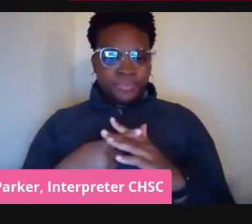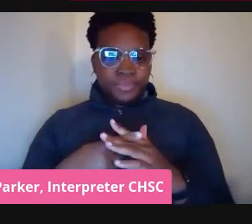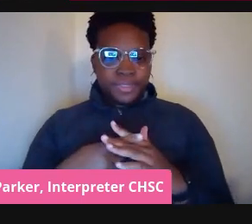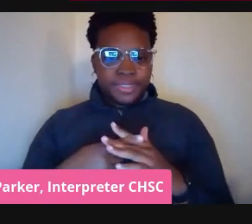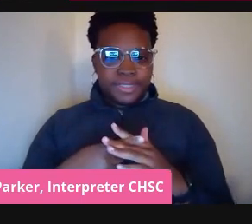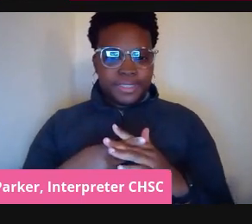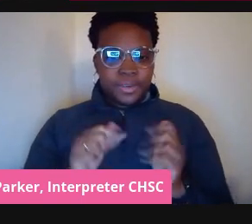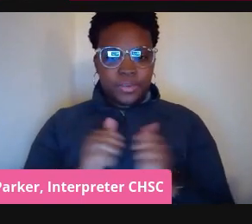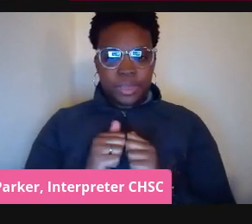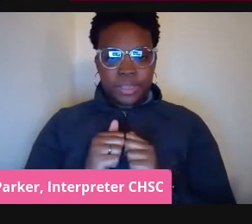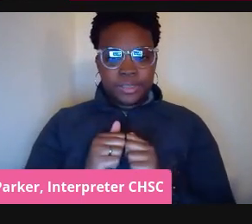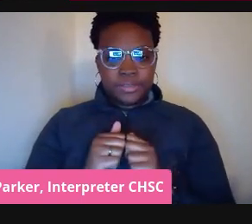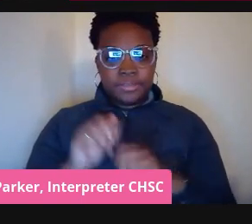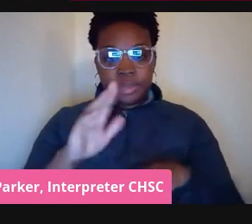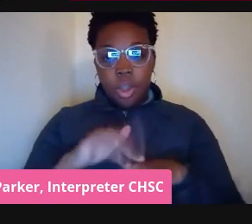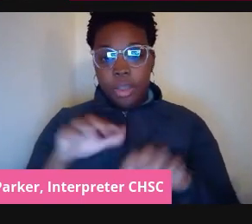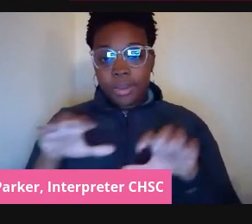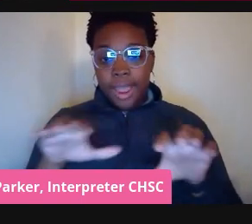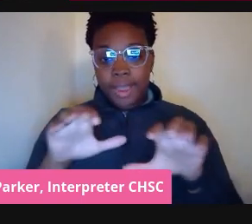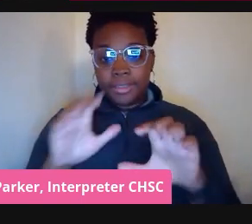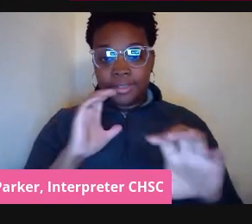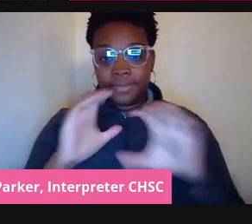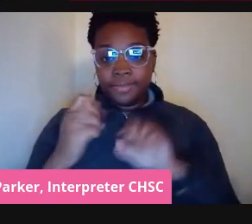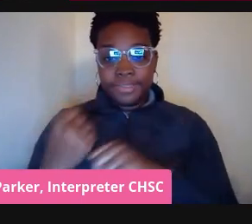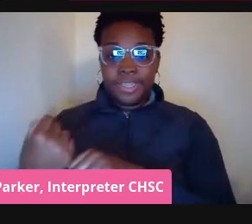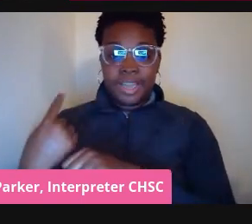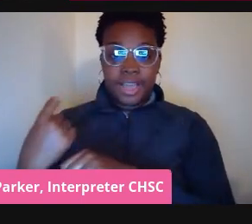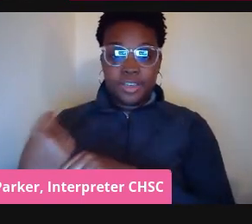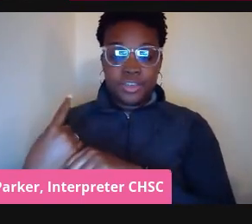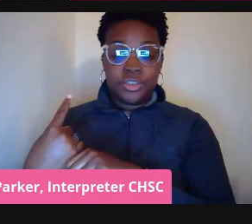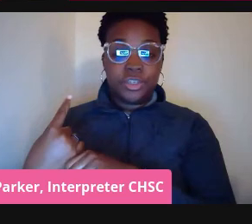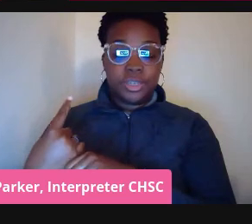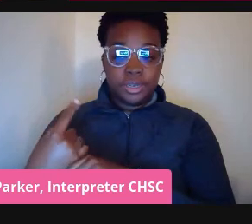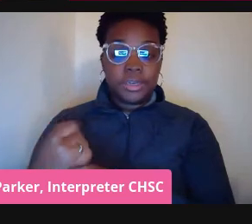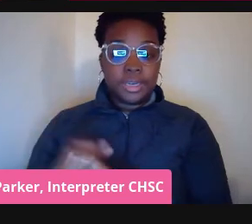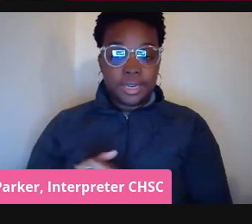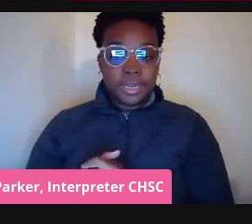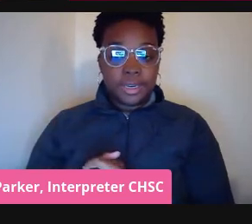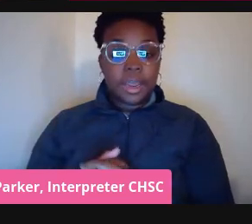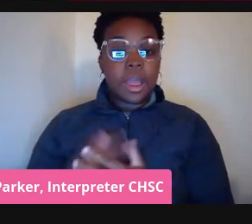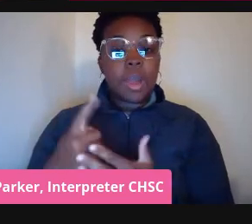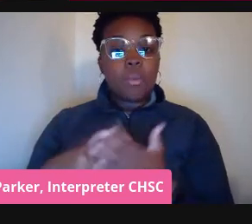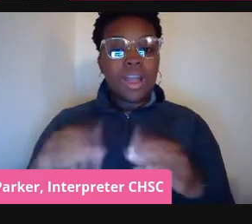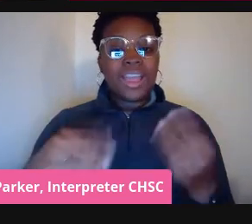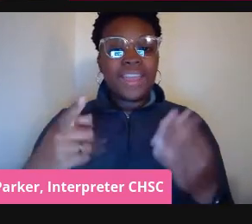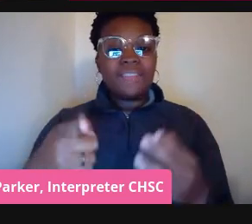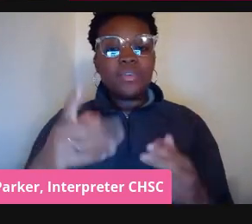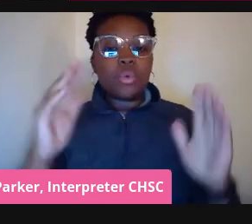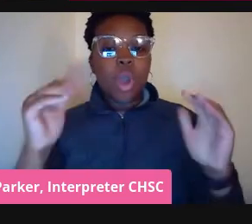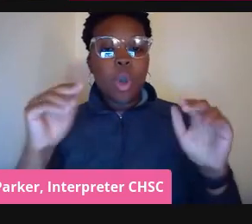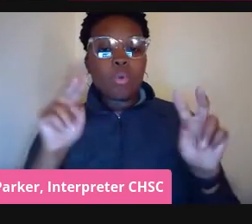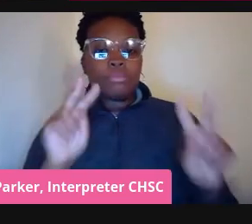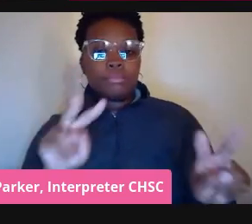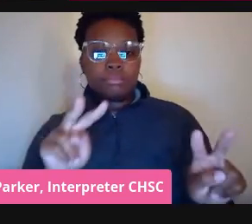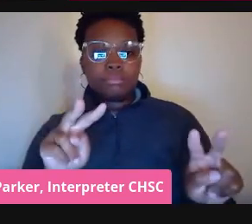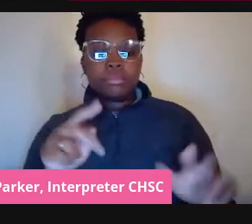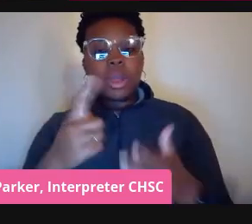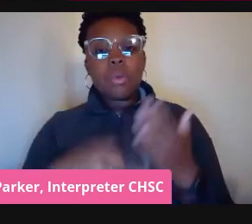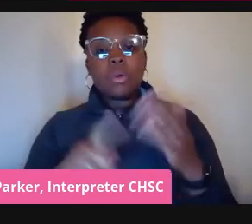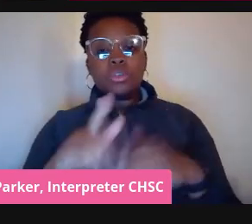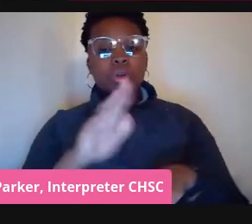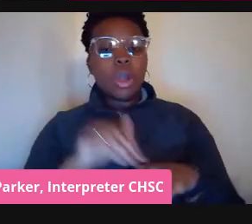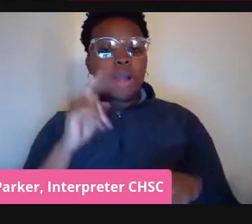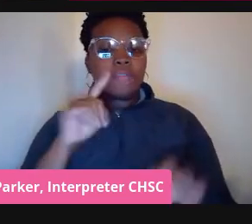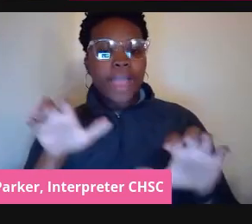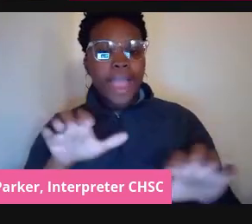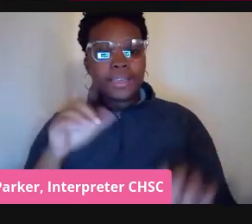with our call to action conversations last year. What gives you hope, and what is your call to action